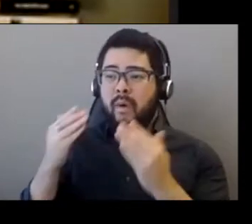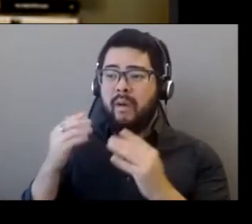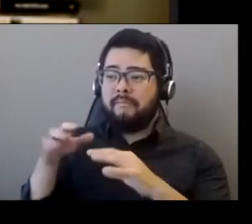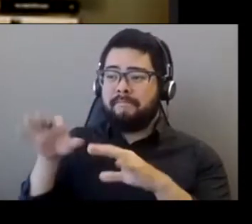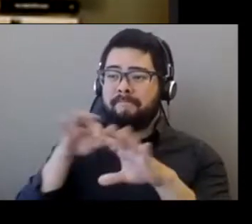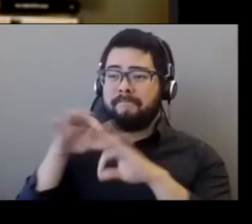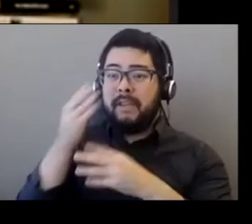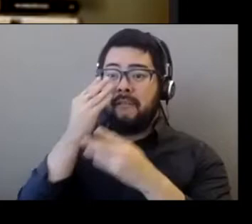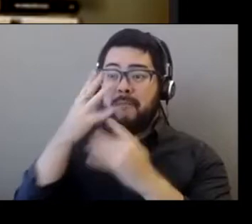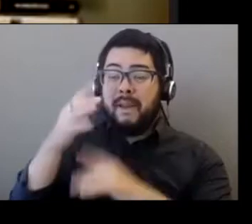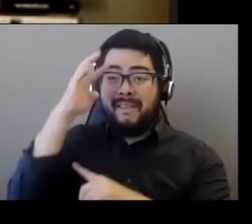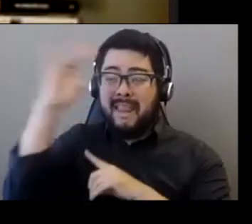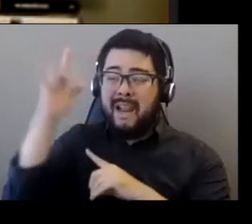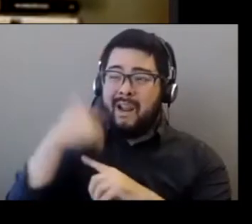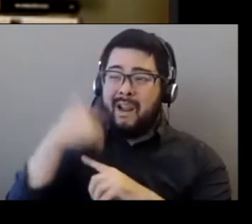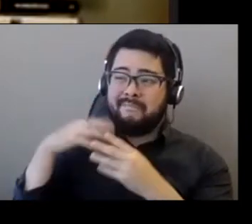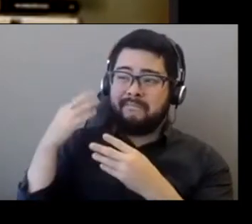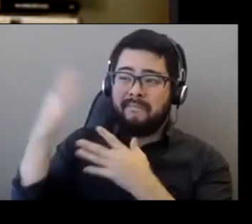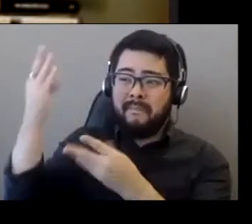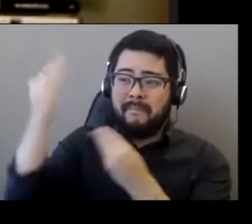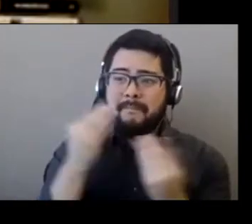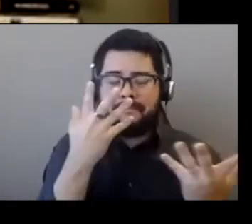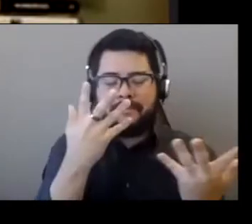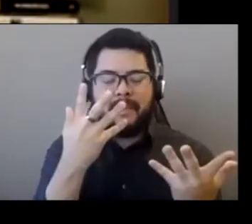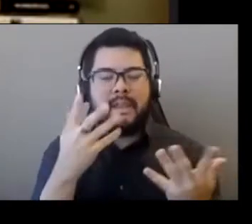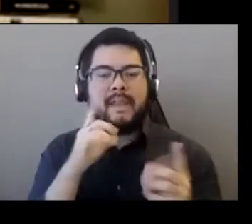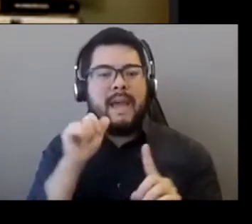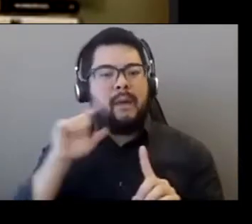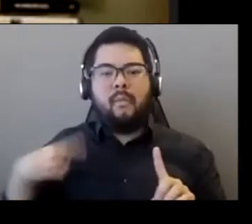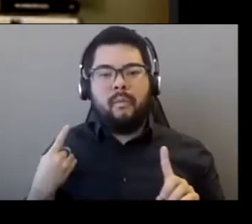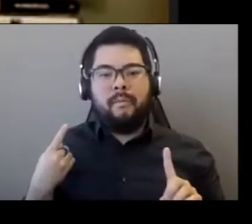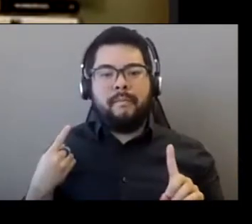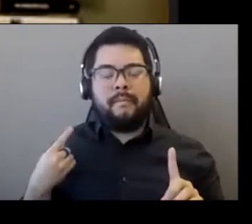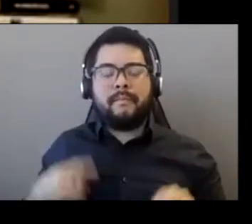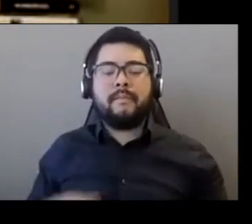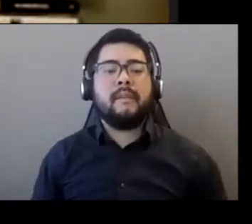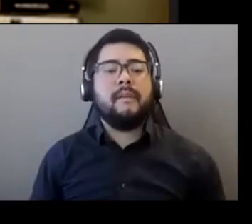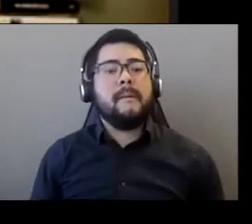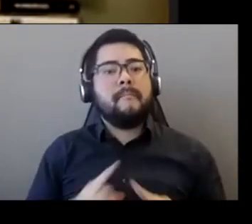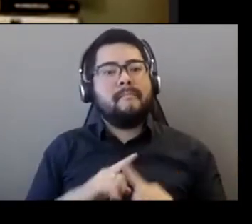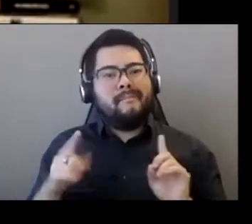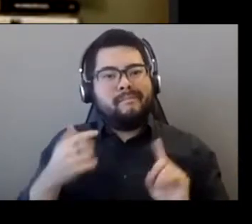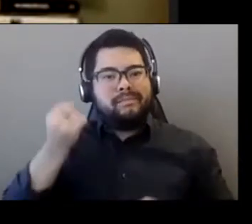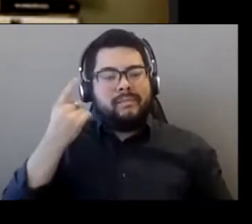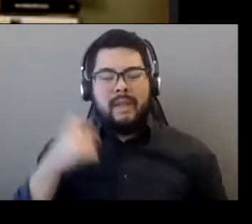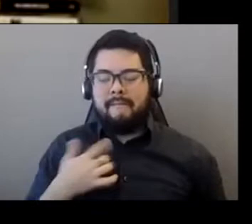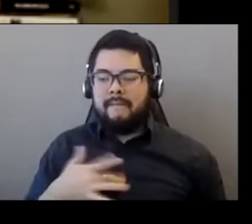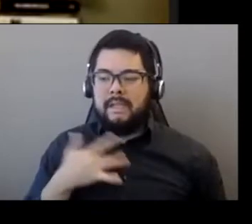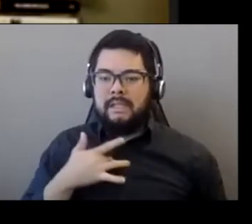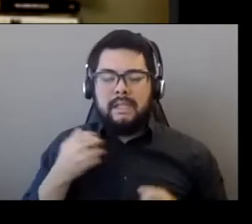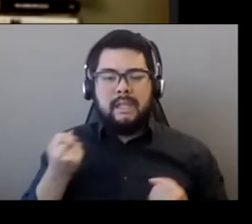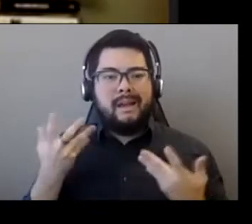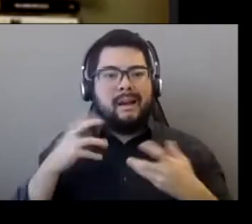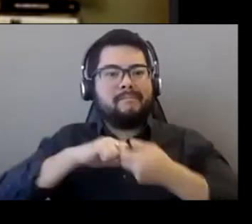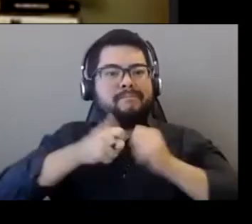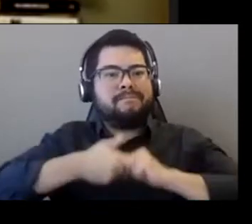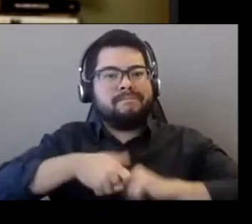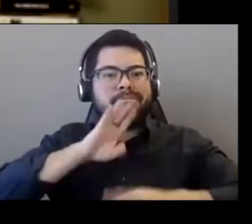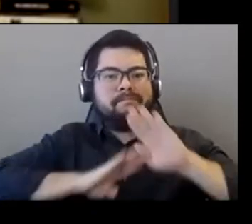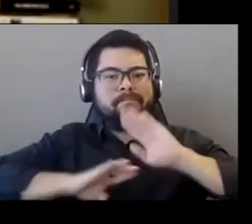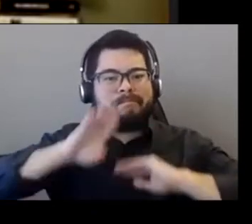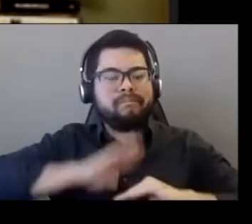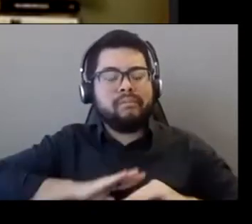found that was getting exceedingly troubling for me in the